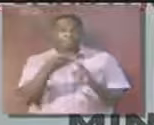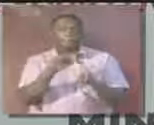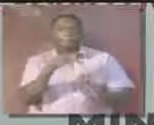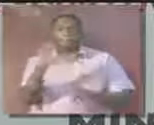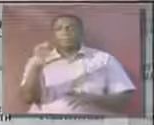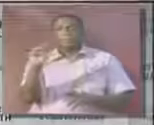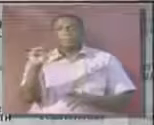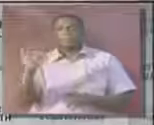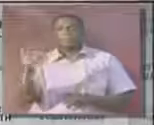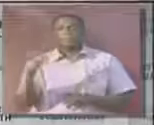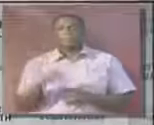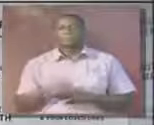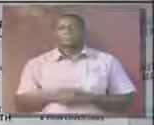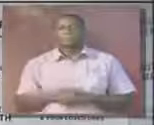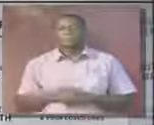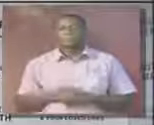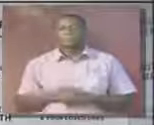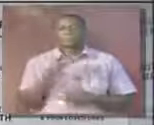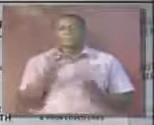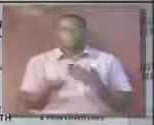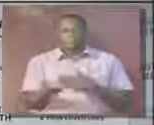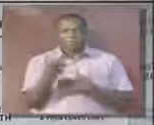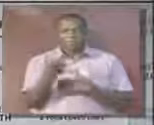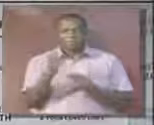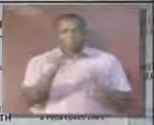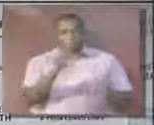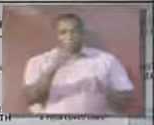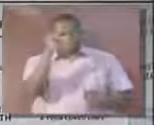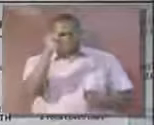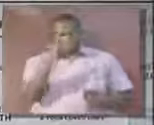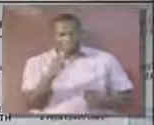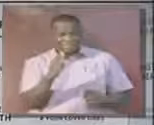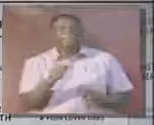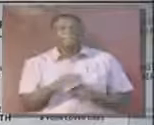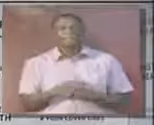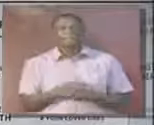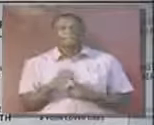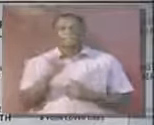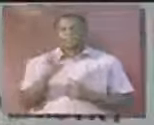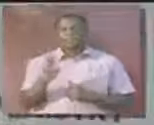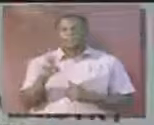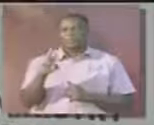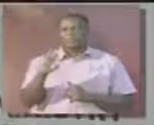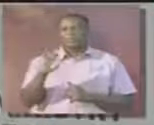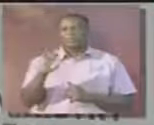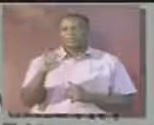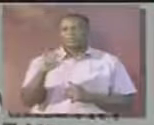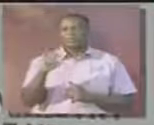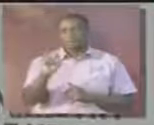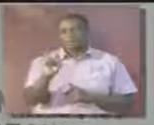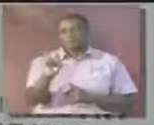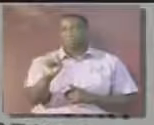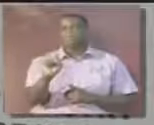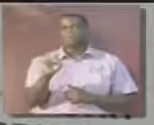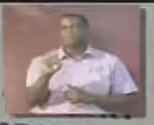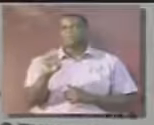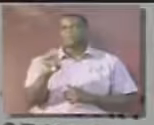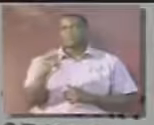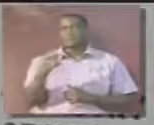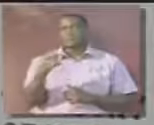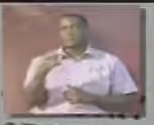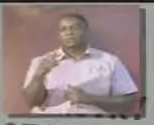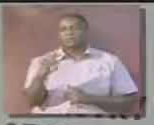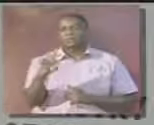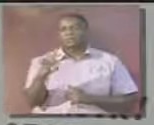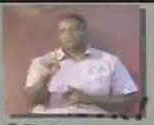Parashram. Hi, good morning, Honorable Minister, Dr. Richards, Dr. Hines, members of the media, members